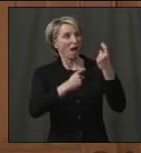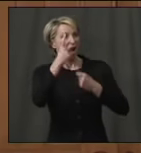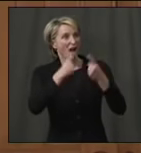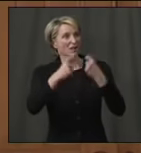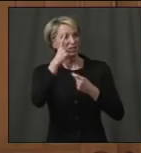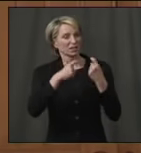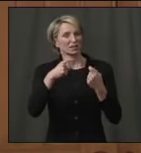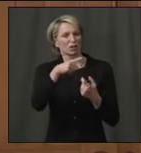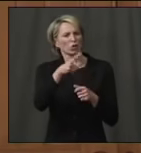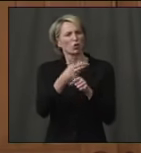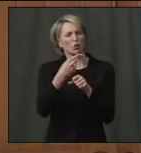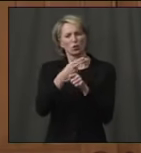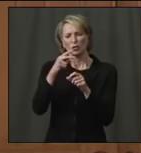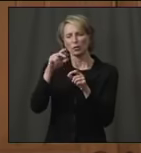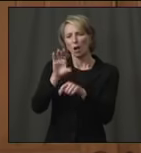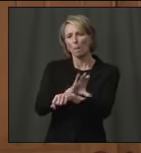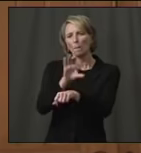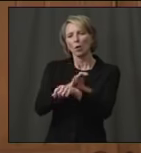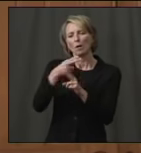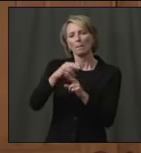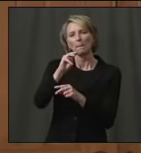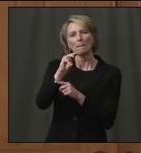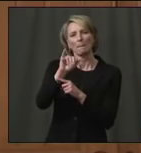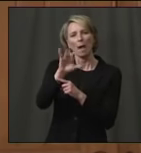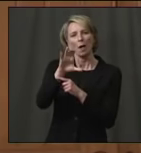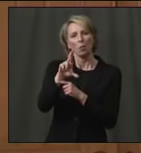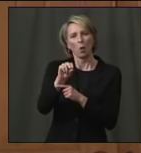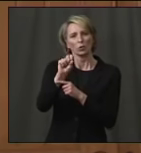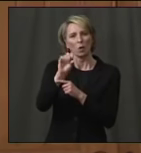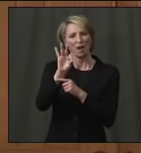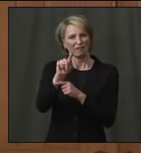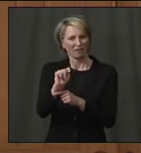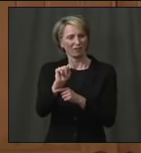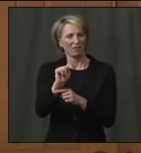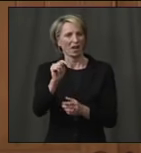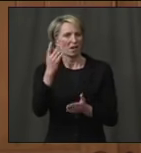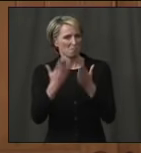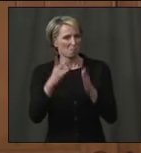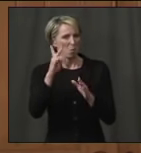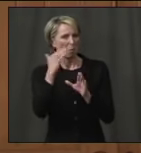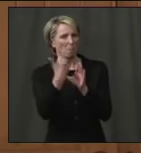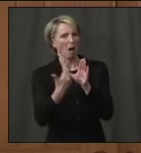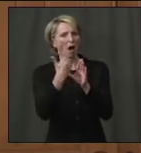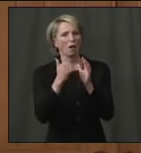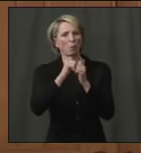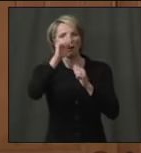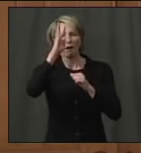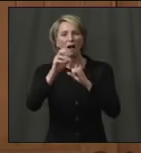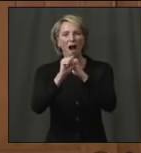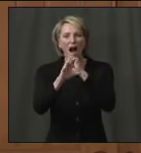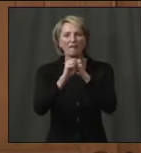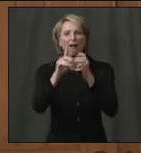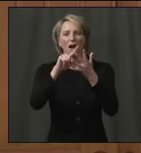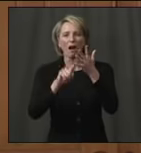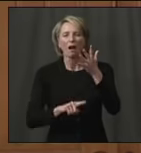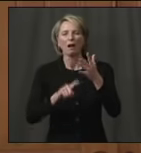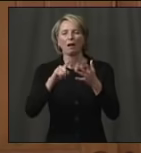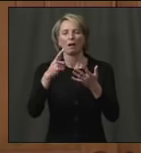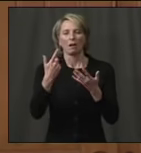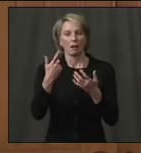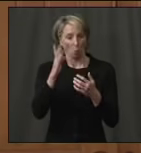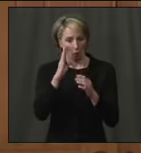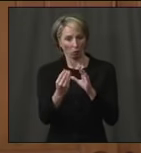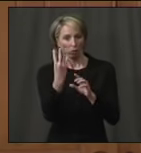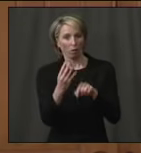because they are, a company that is well known for their security. So, you know, we run the whole state's email system on Microsoft, as an example,